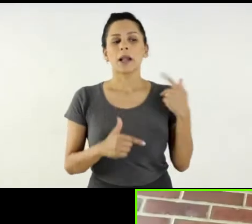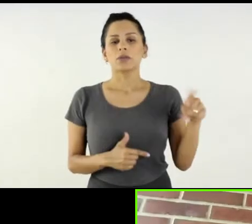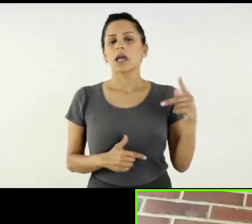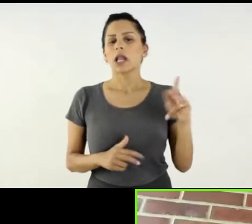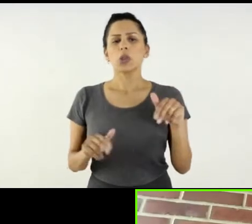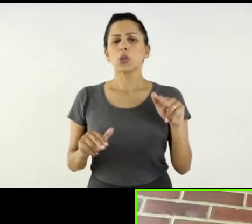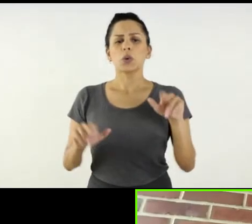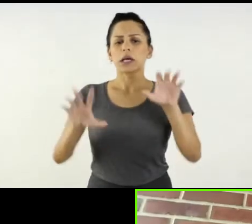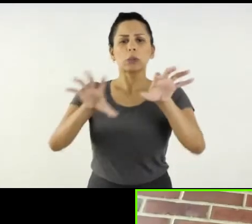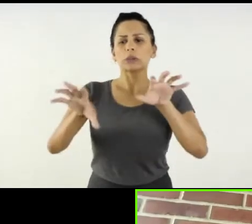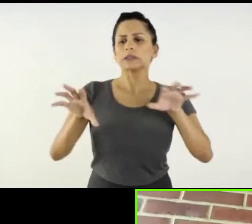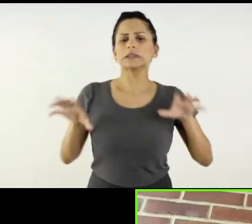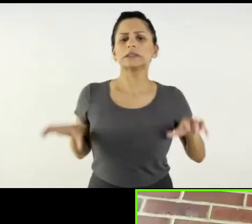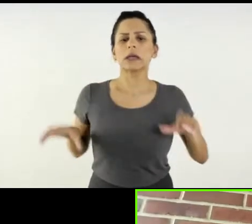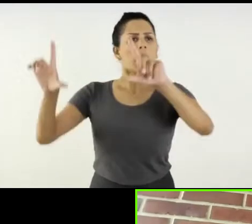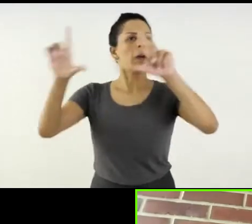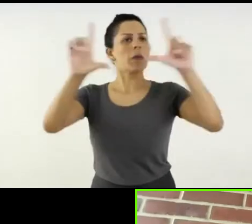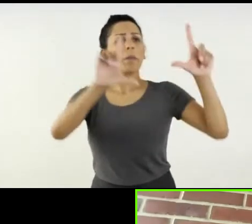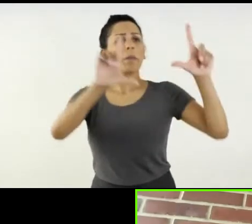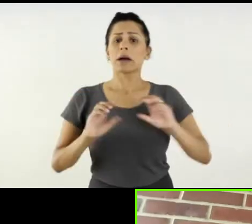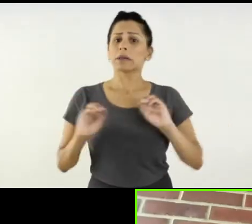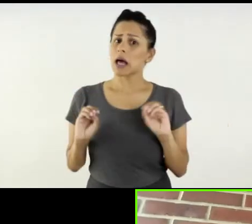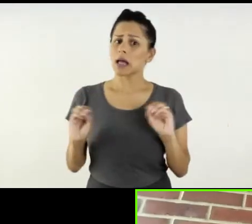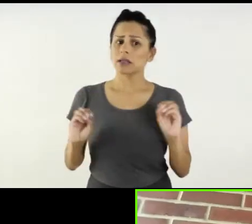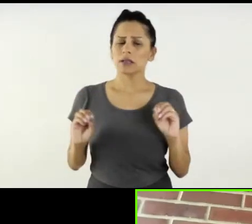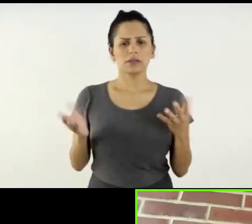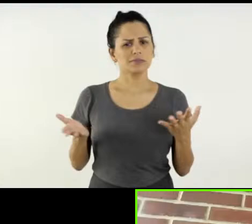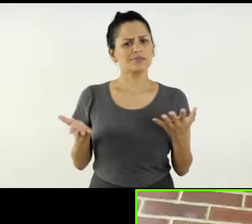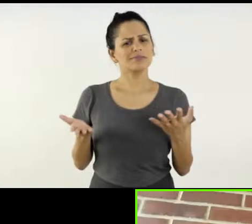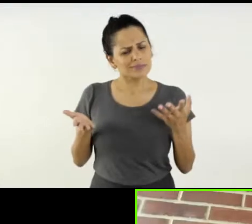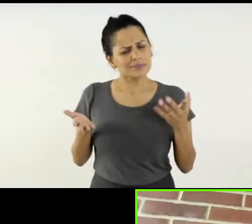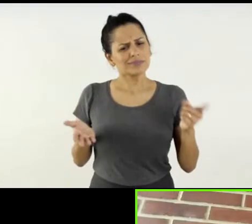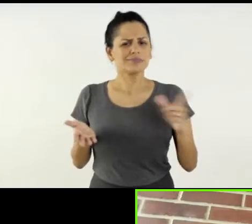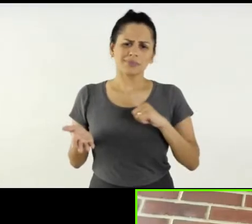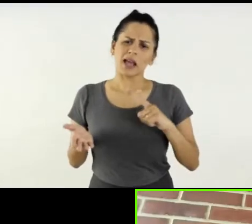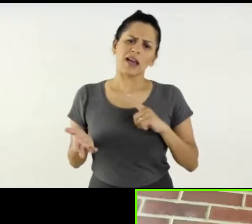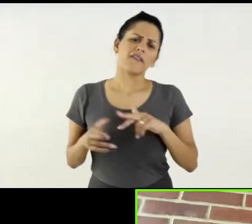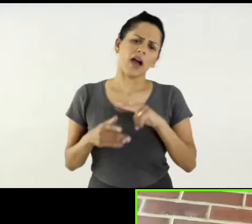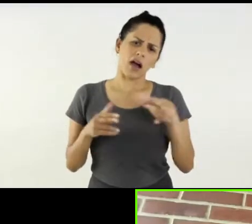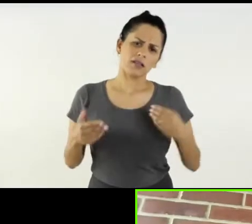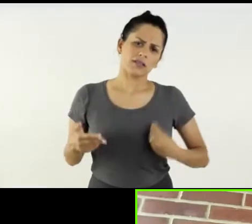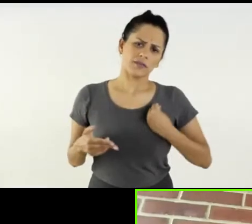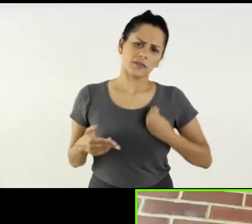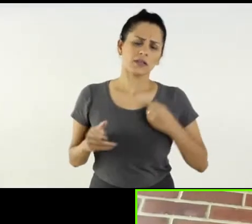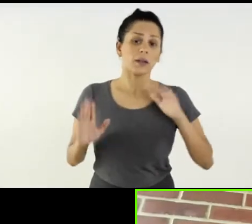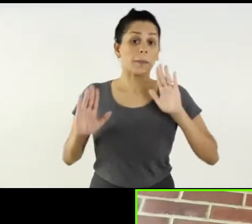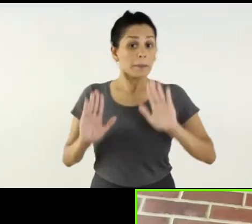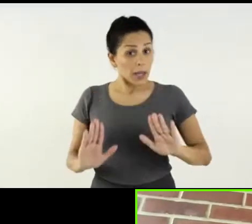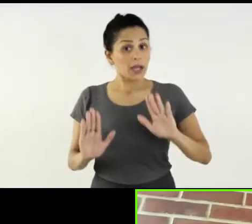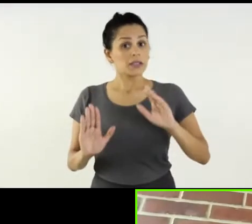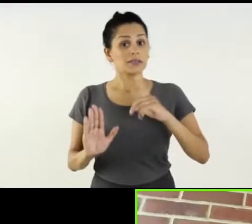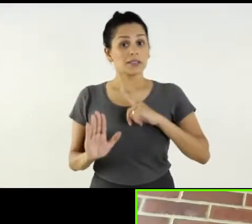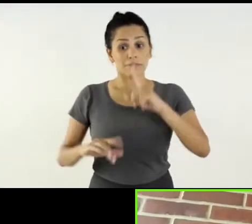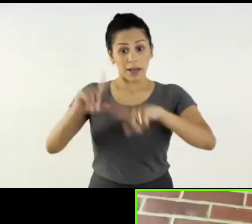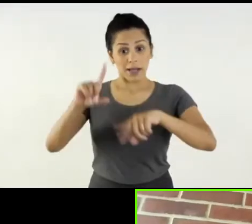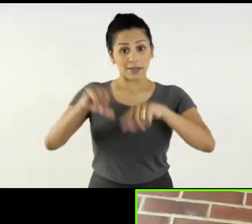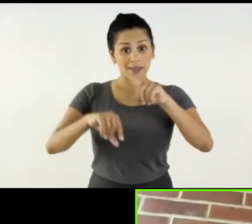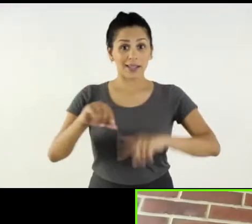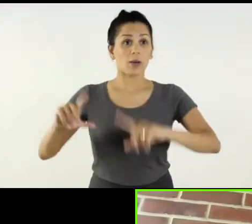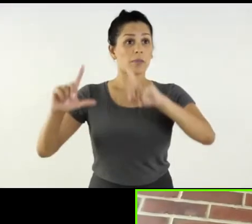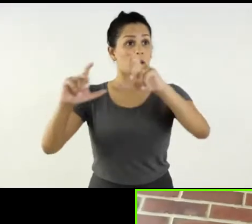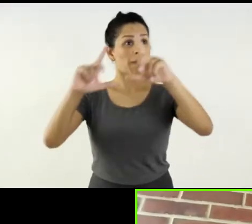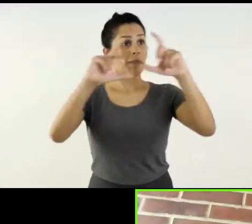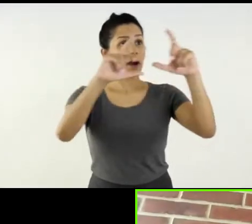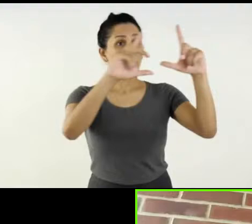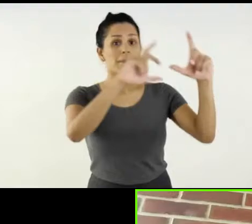lives, but because so much of the material begins that way, I like the idea of a life cycle, that it could sort of begin and end